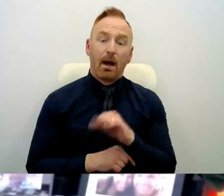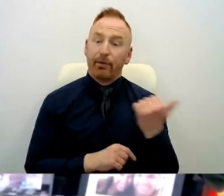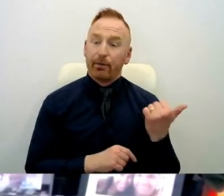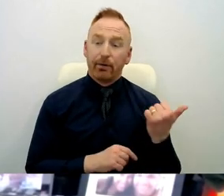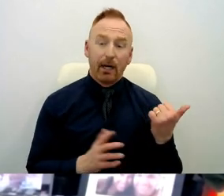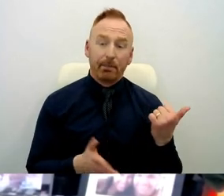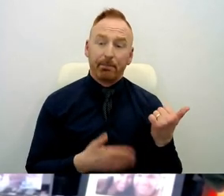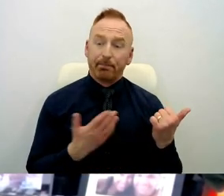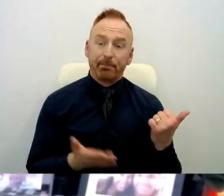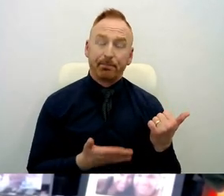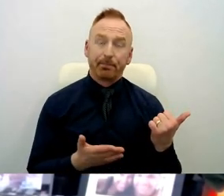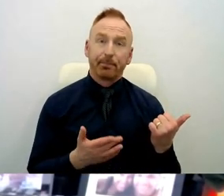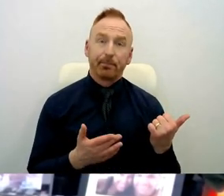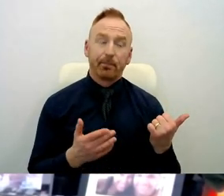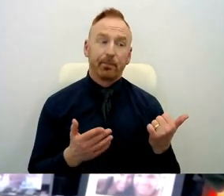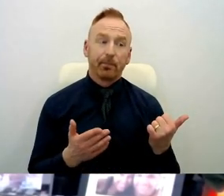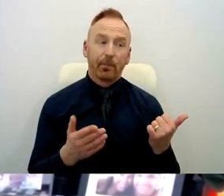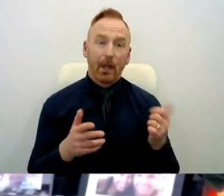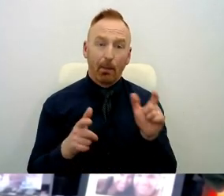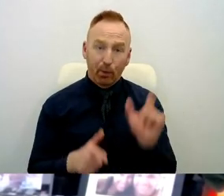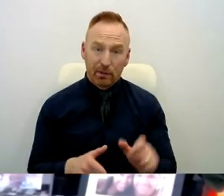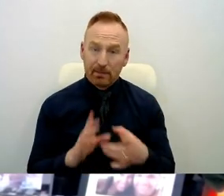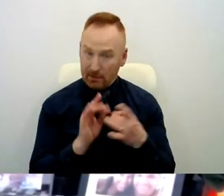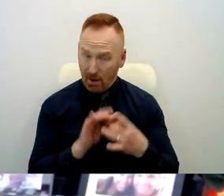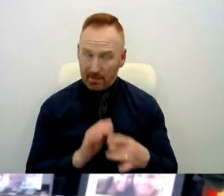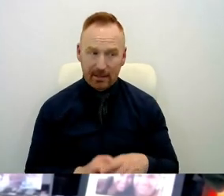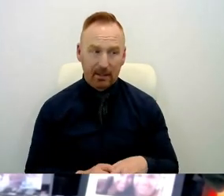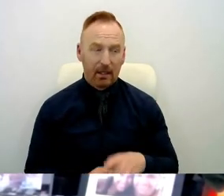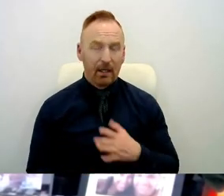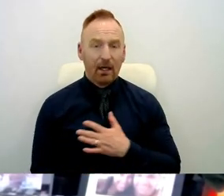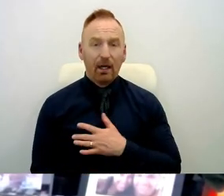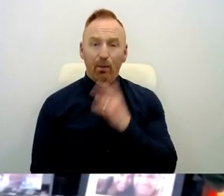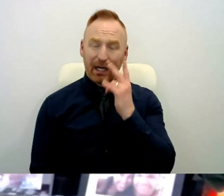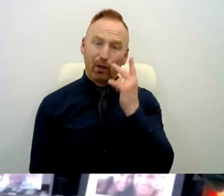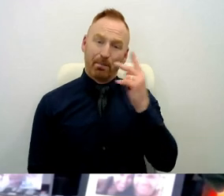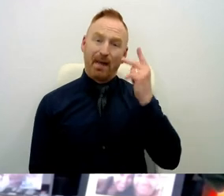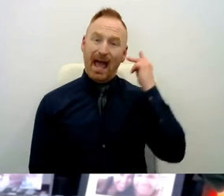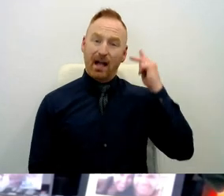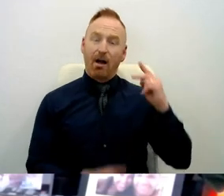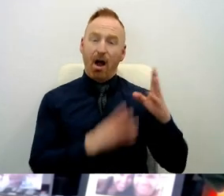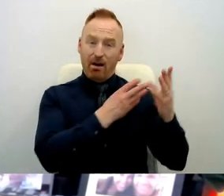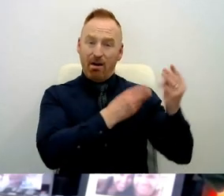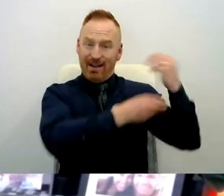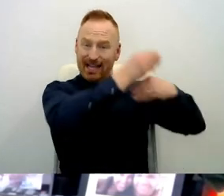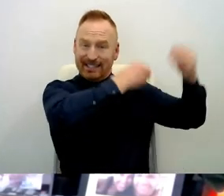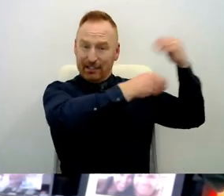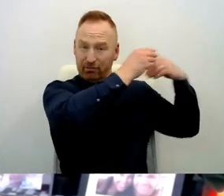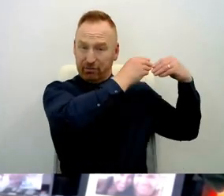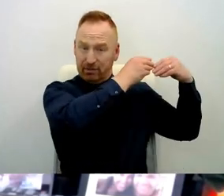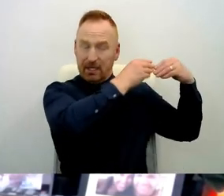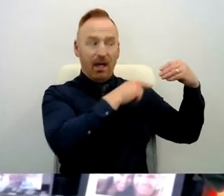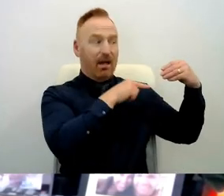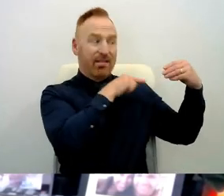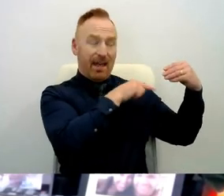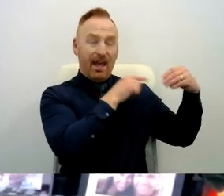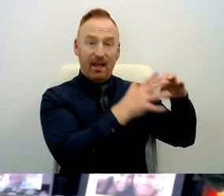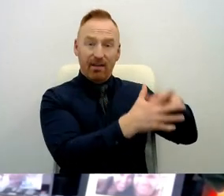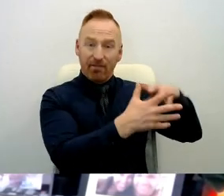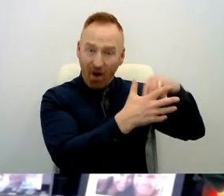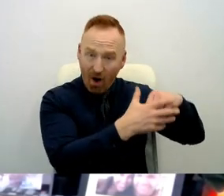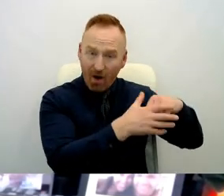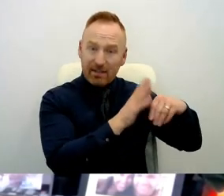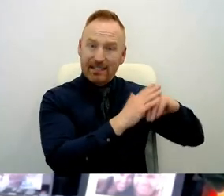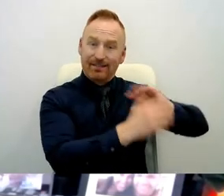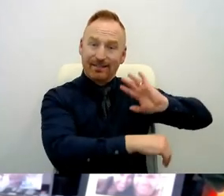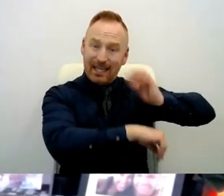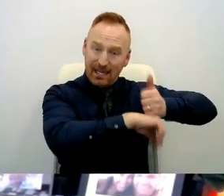Another made the statement, really, it's hard to look back on our ancestors, those who may have participated